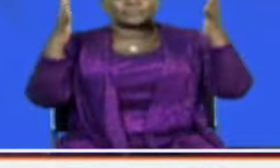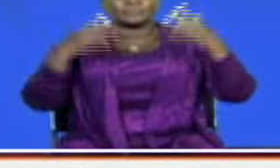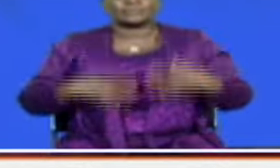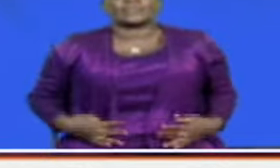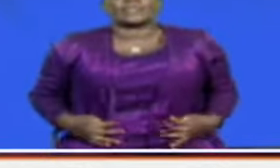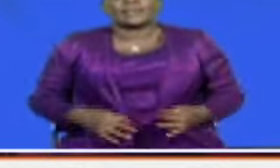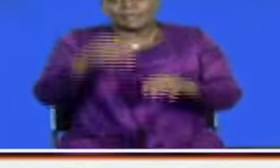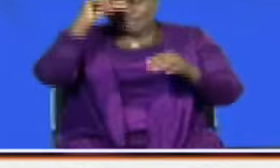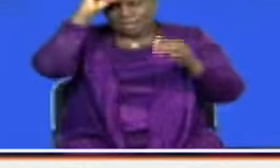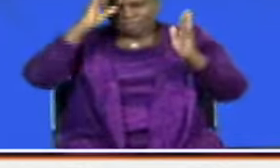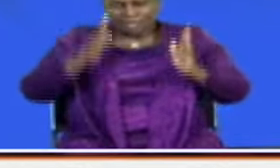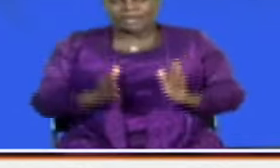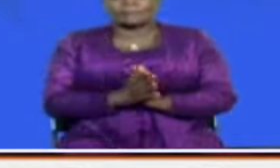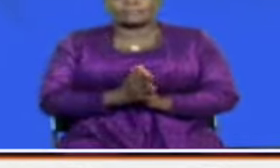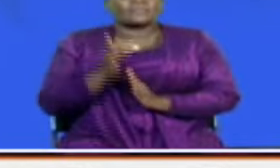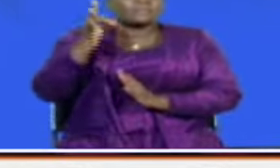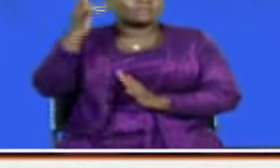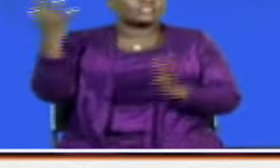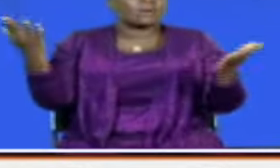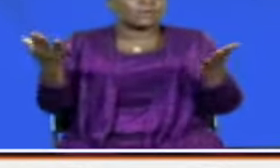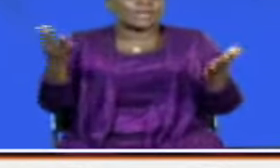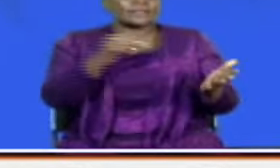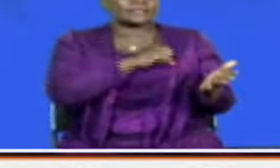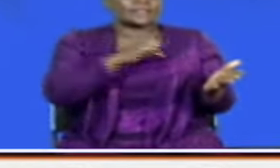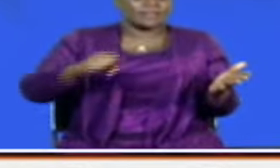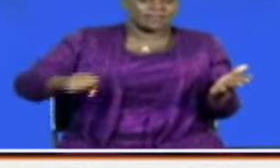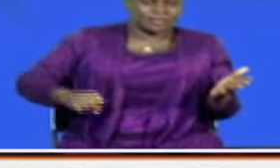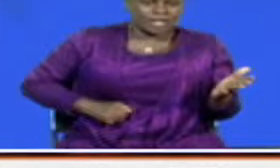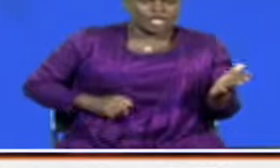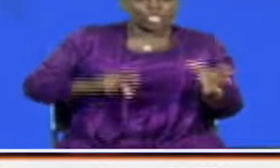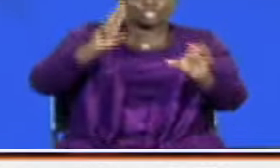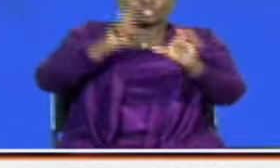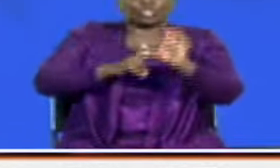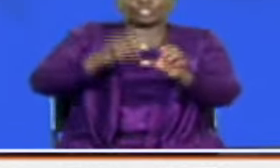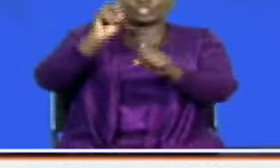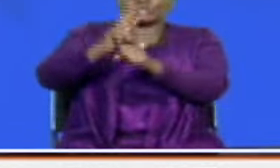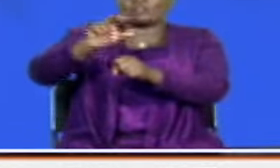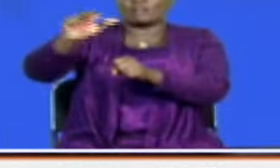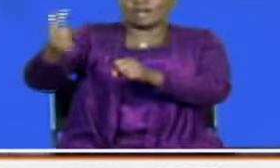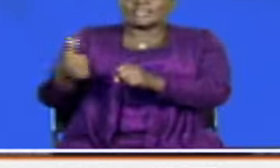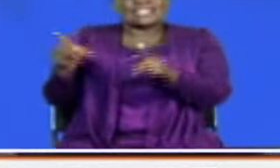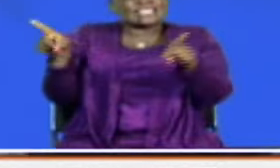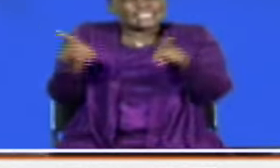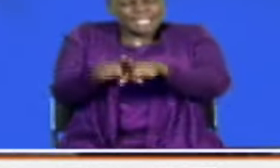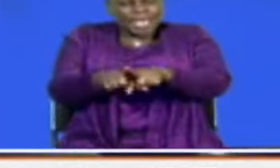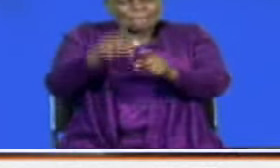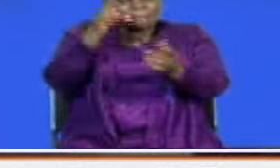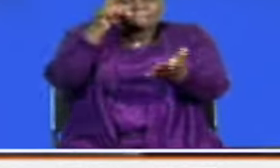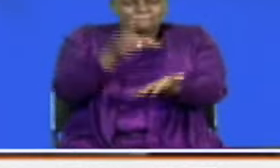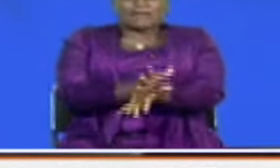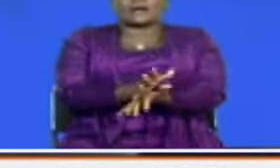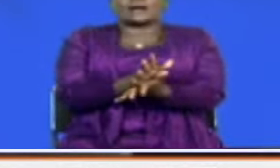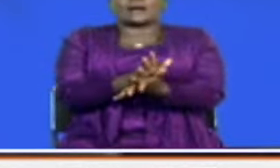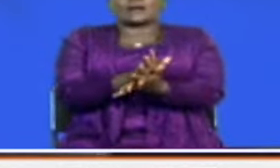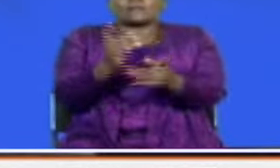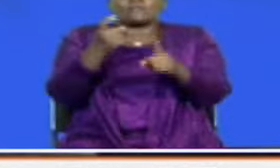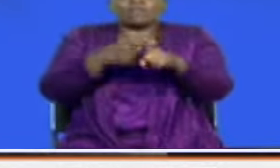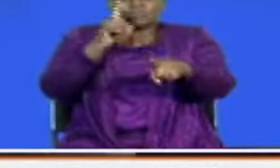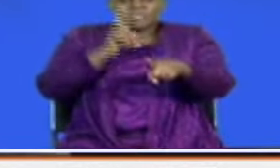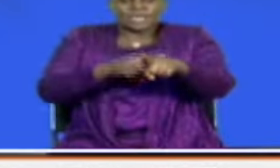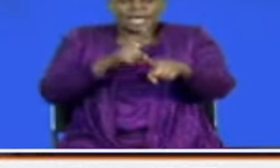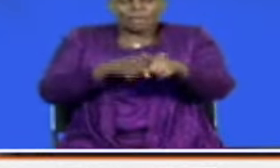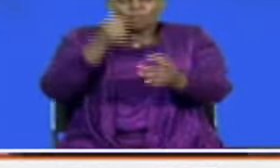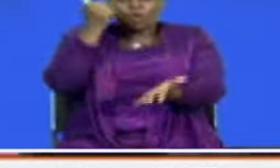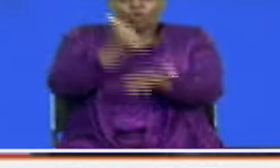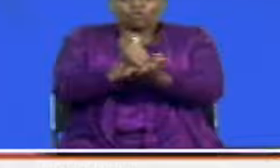impeached. The governor, whose fate now lies in the Senate, joins 12 others who have faced similar motions since inception of